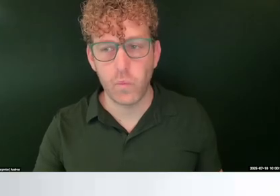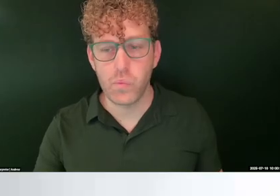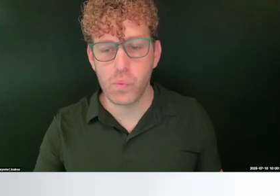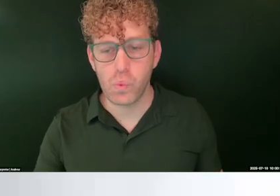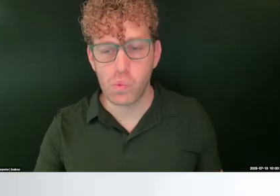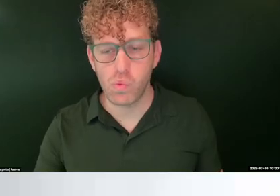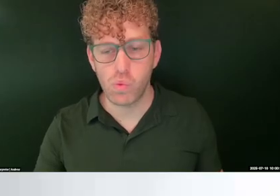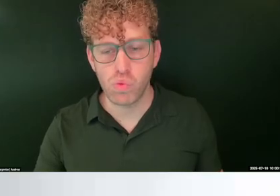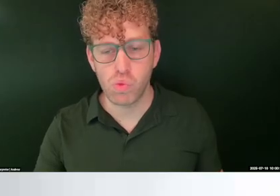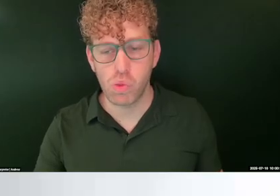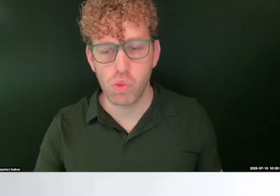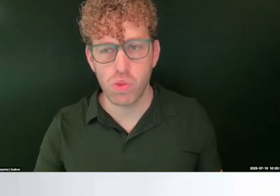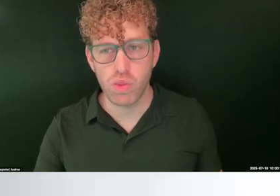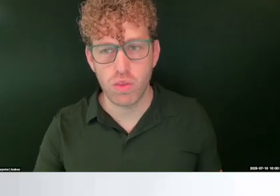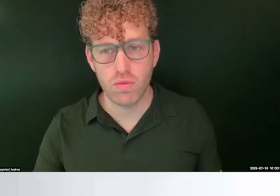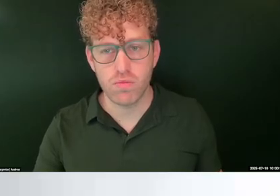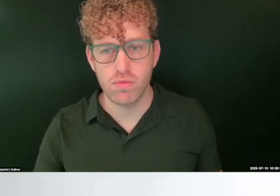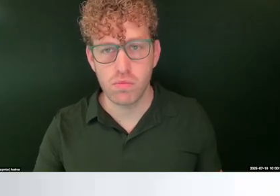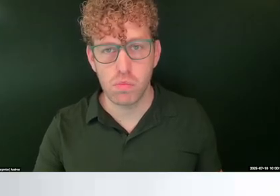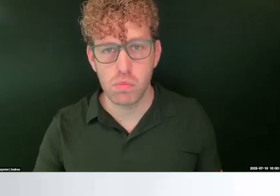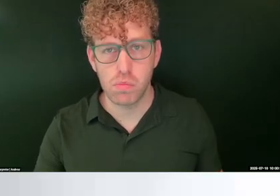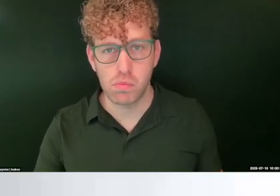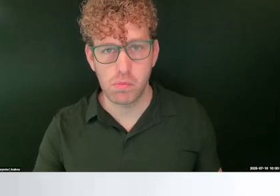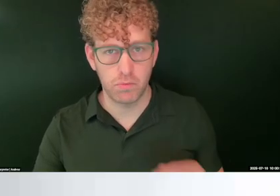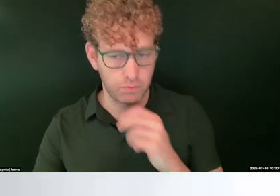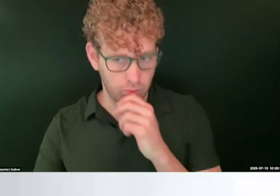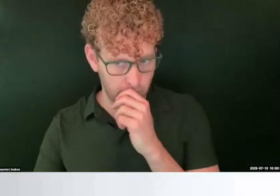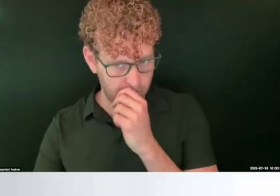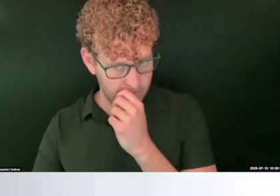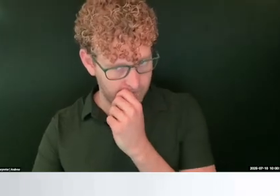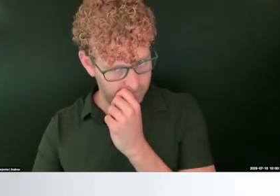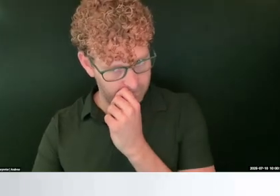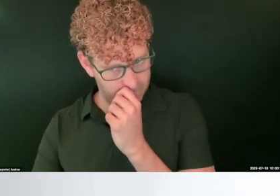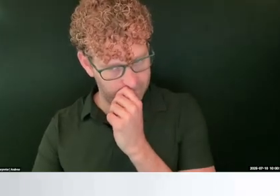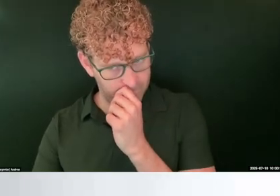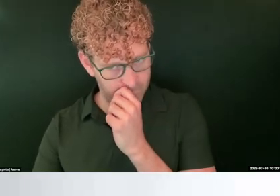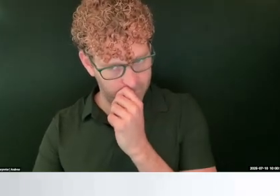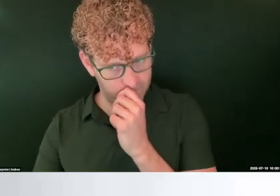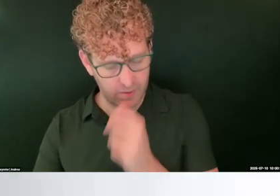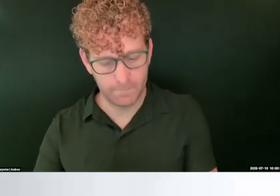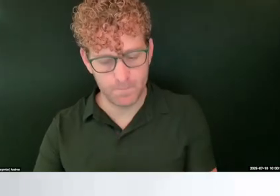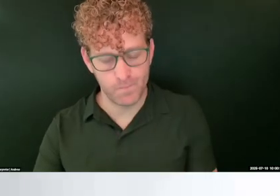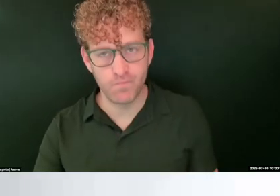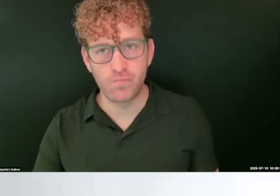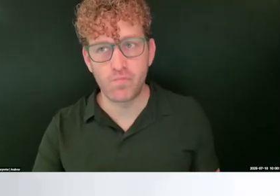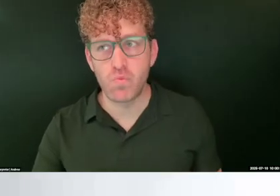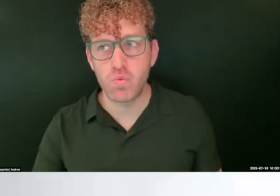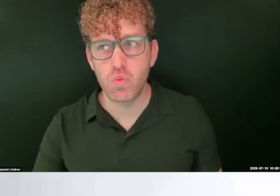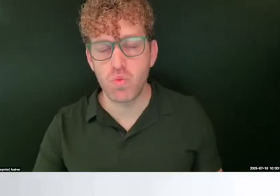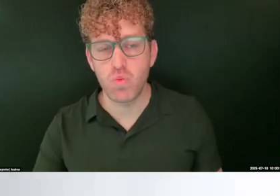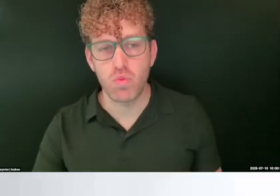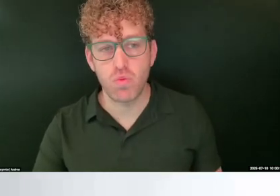think important things to clarify in the previous discussion is that some